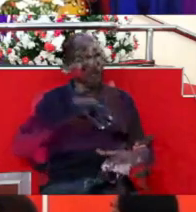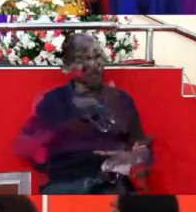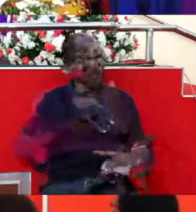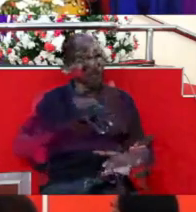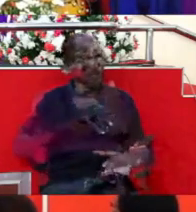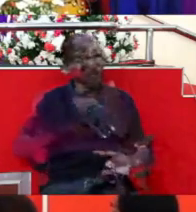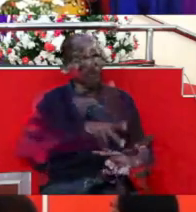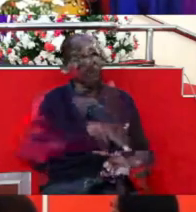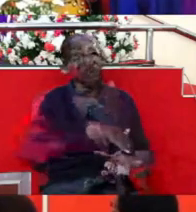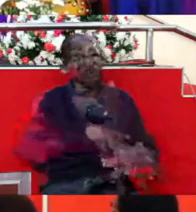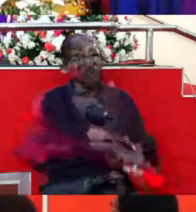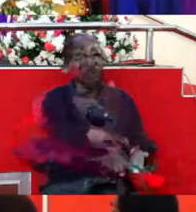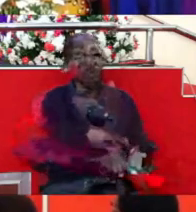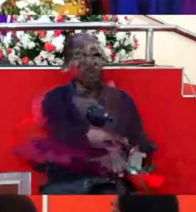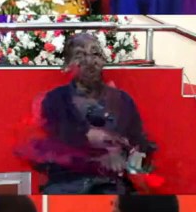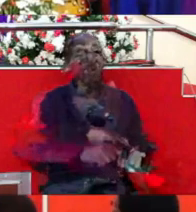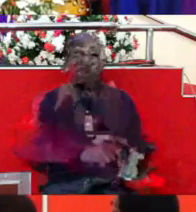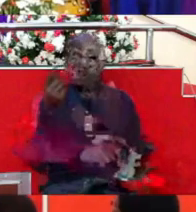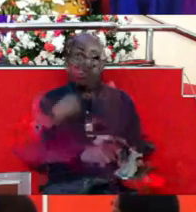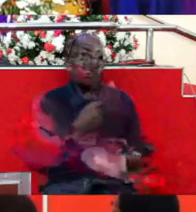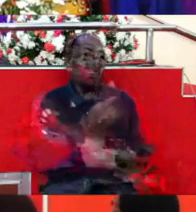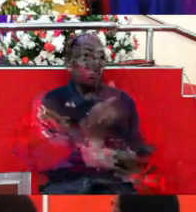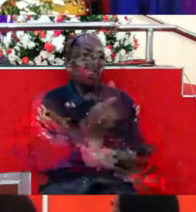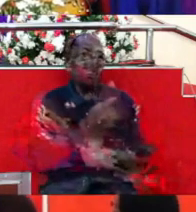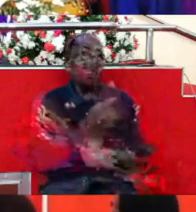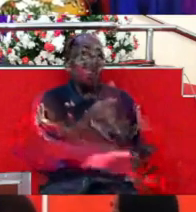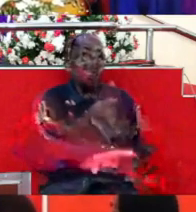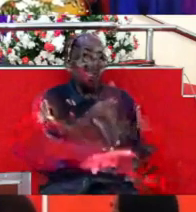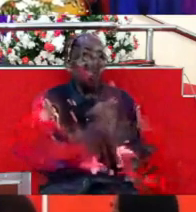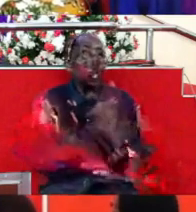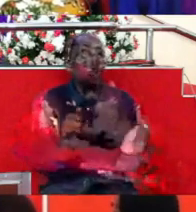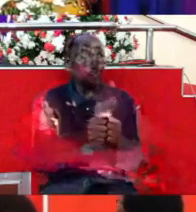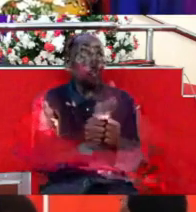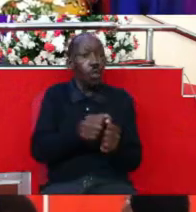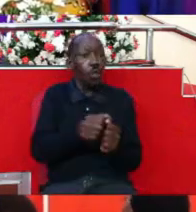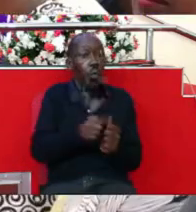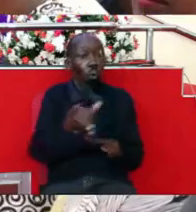And let me tell you, friends, walking with those people by faith,